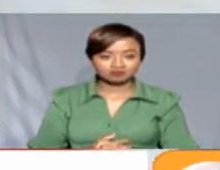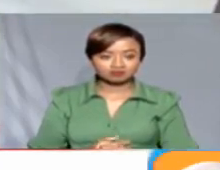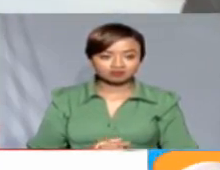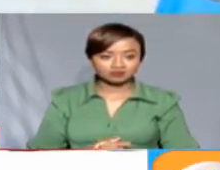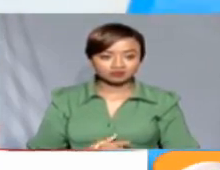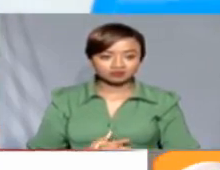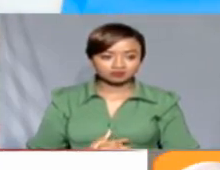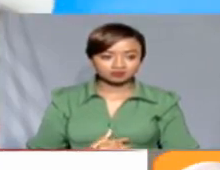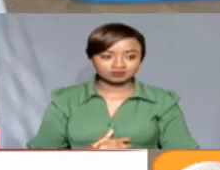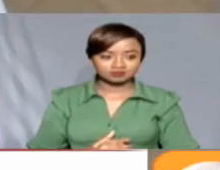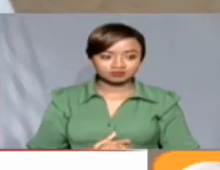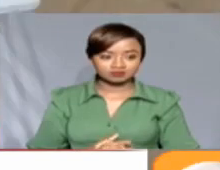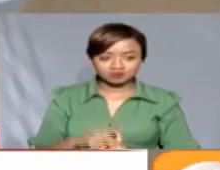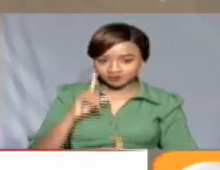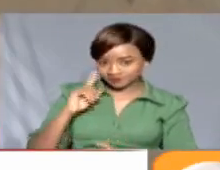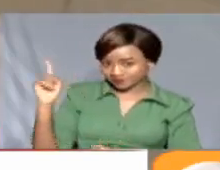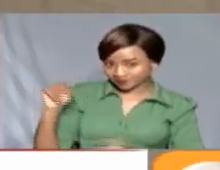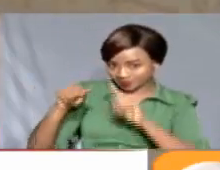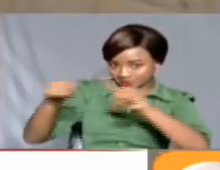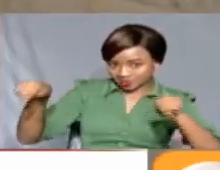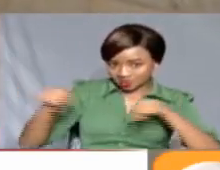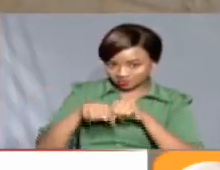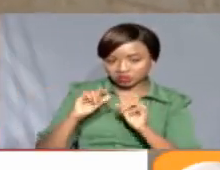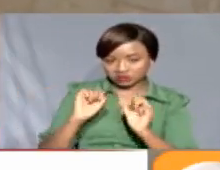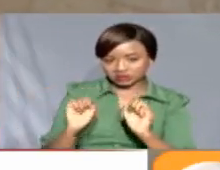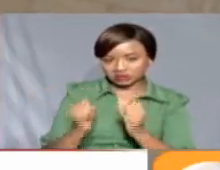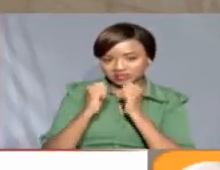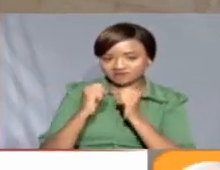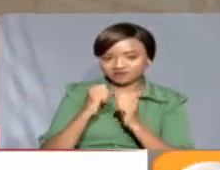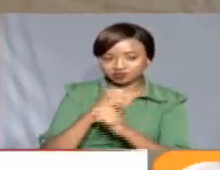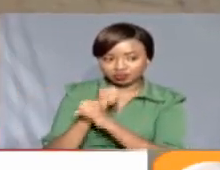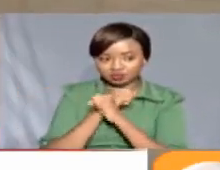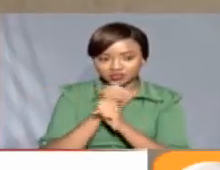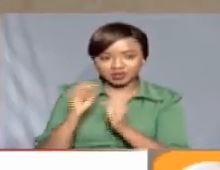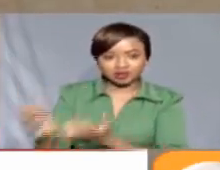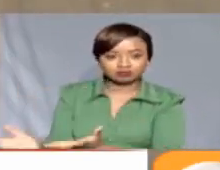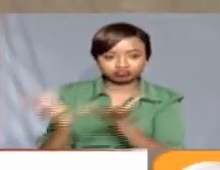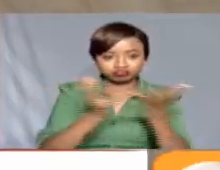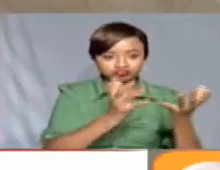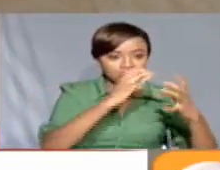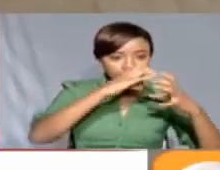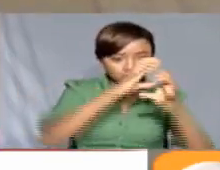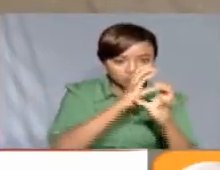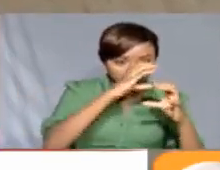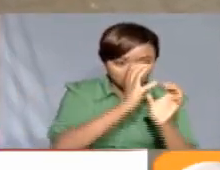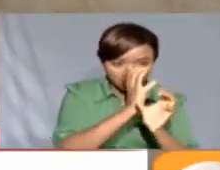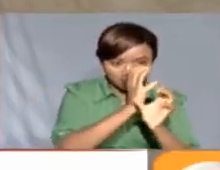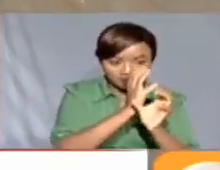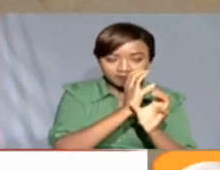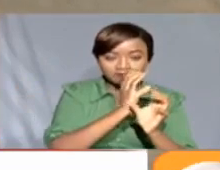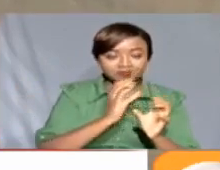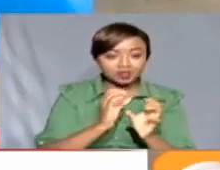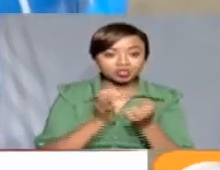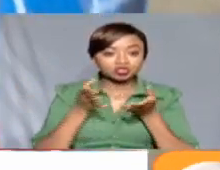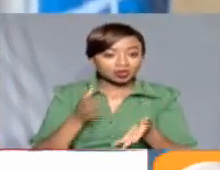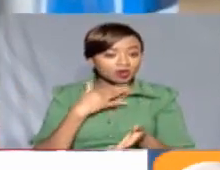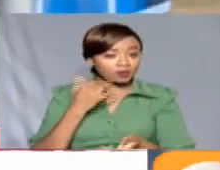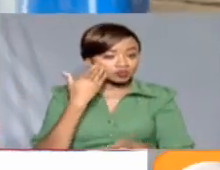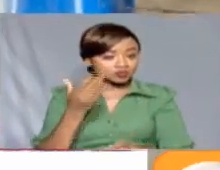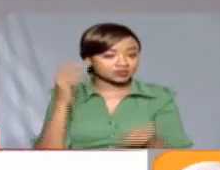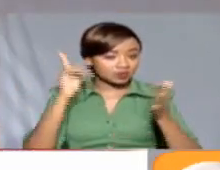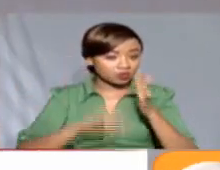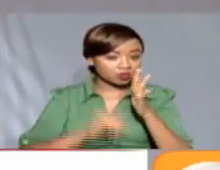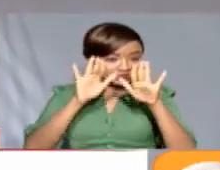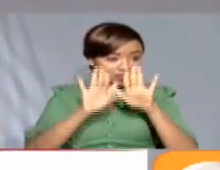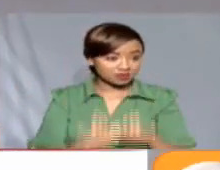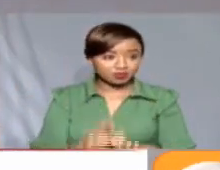is a safe repository for us to carry it to the lab. Now, at this point, I want you to note something very important